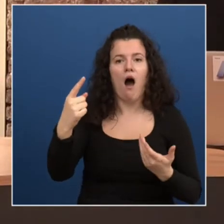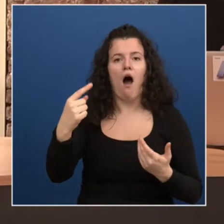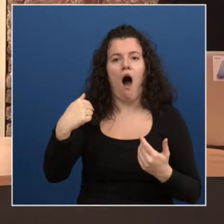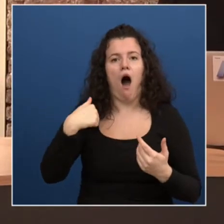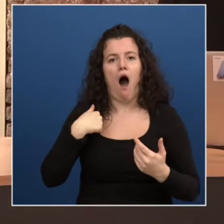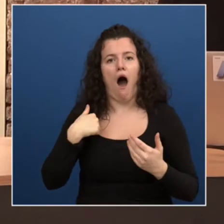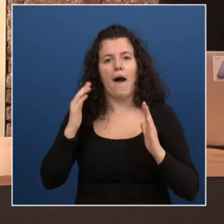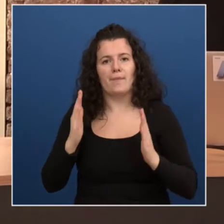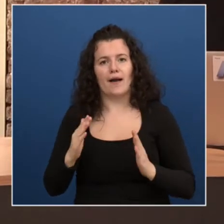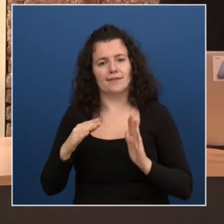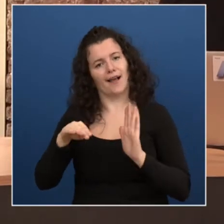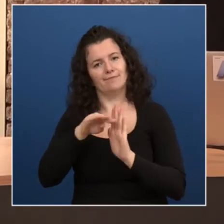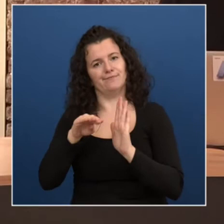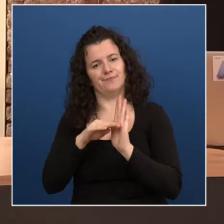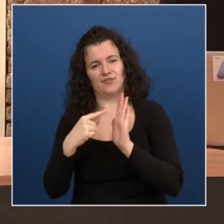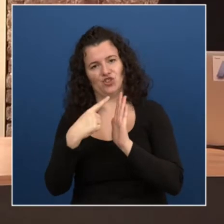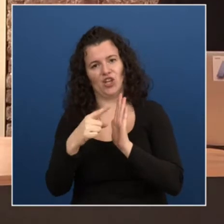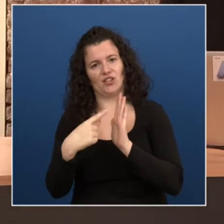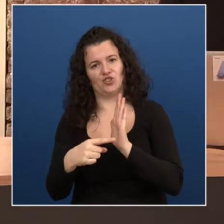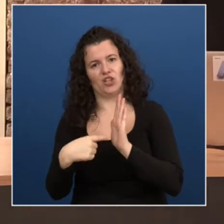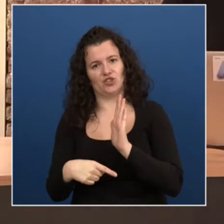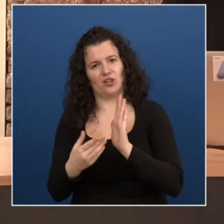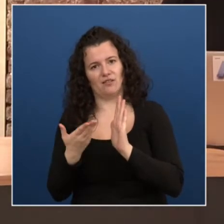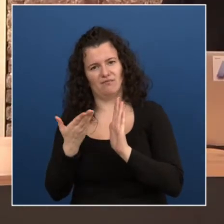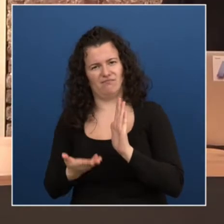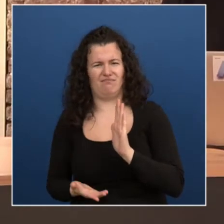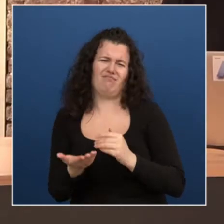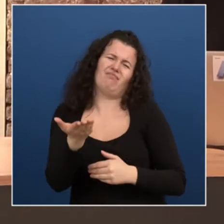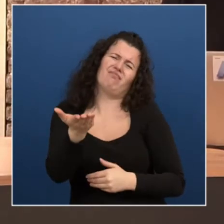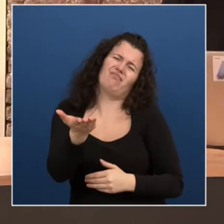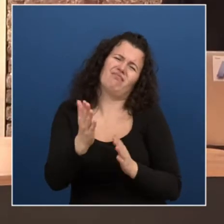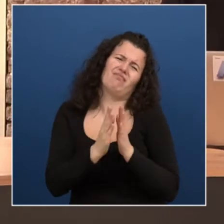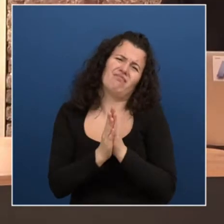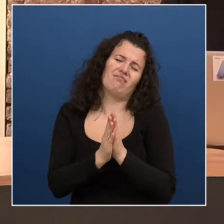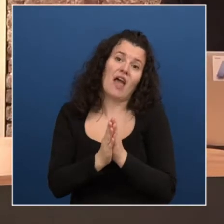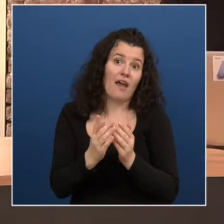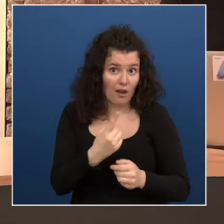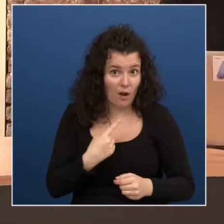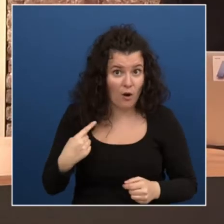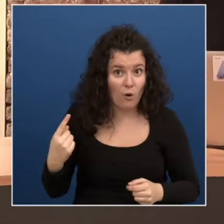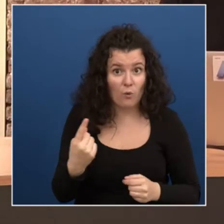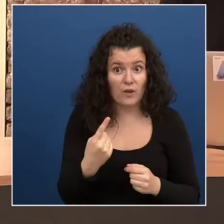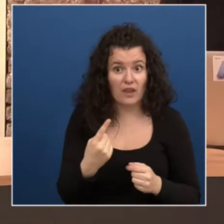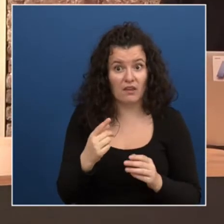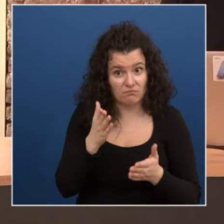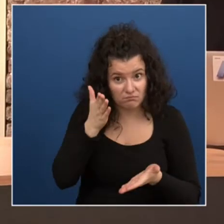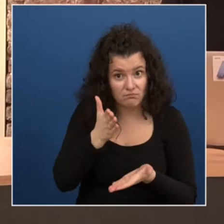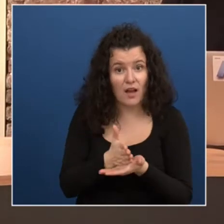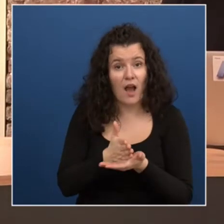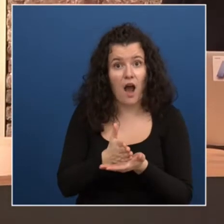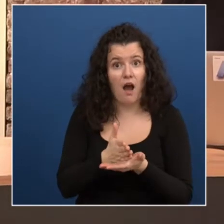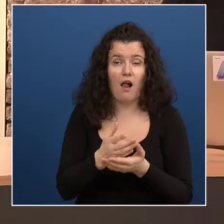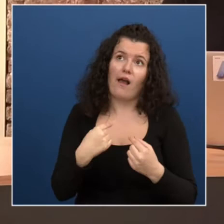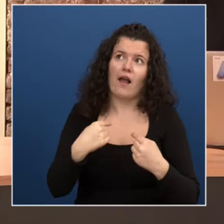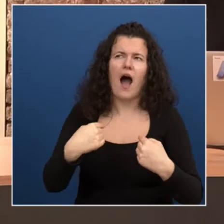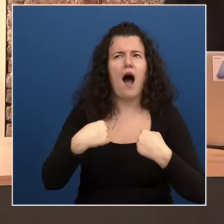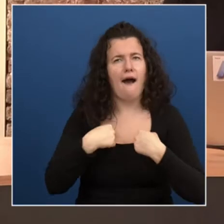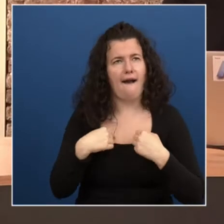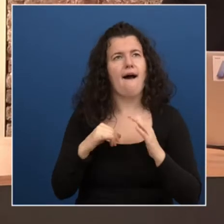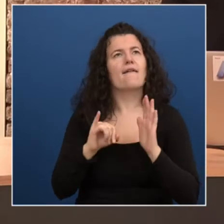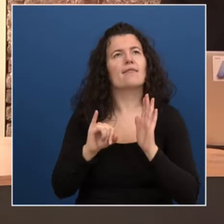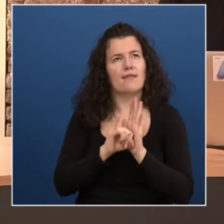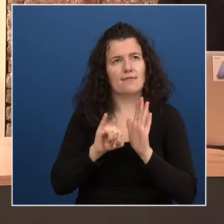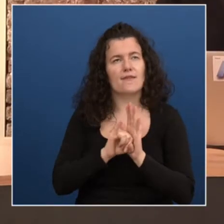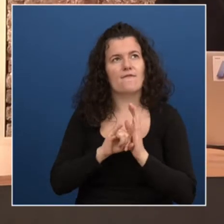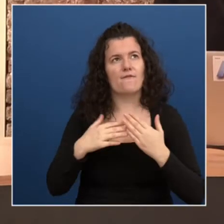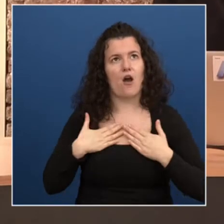But let's be honest. Do we identify? Or do we get identified? And that's a